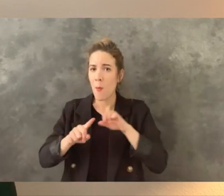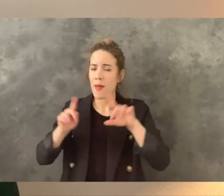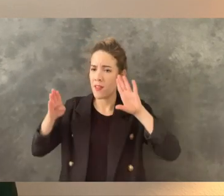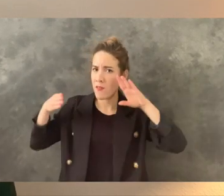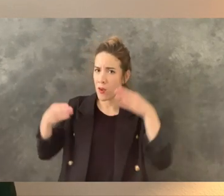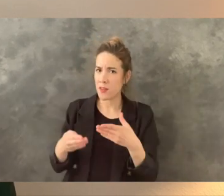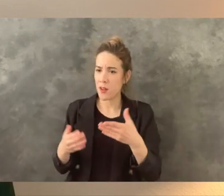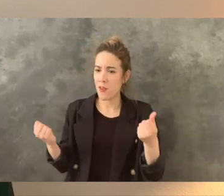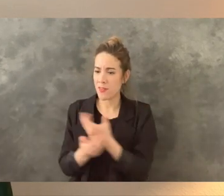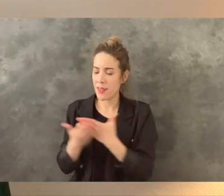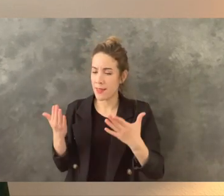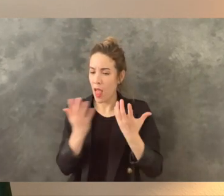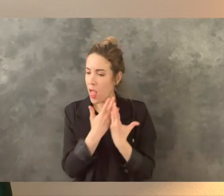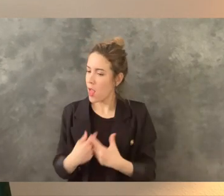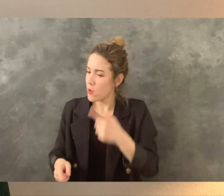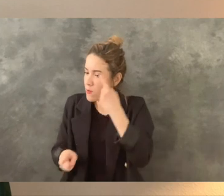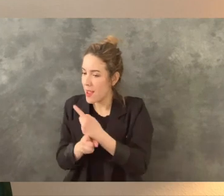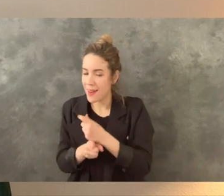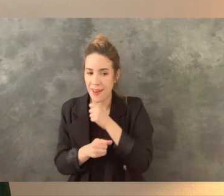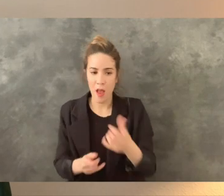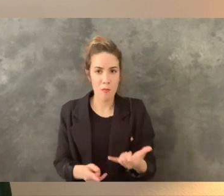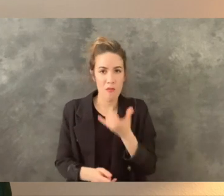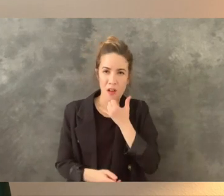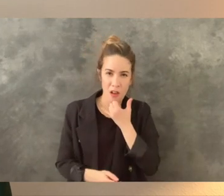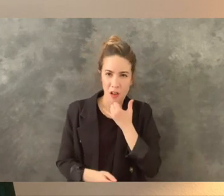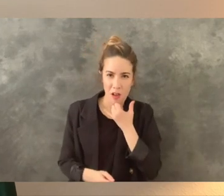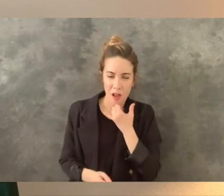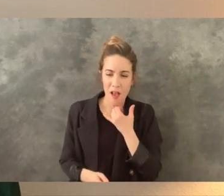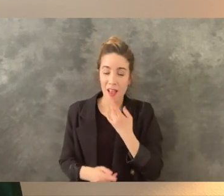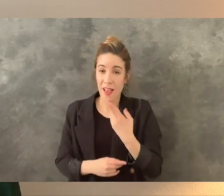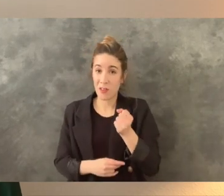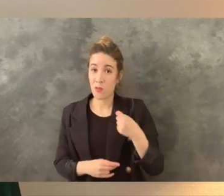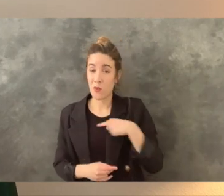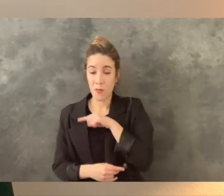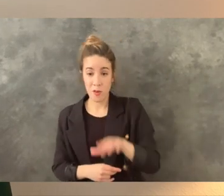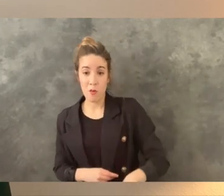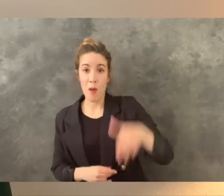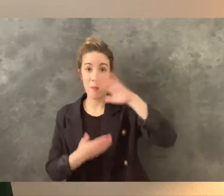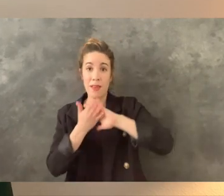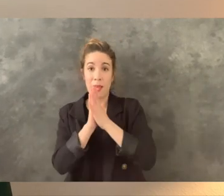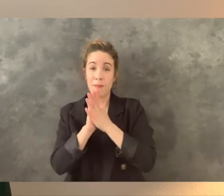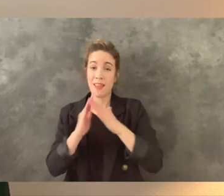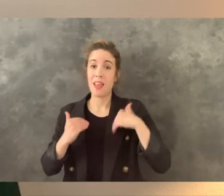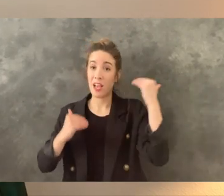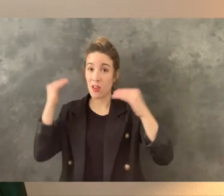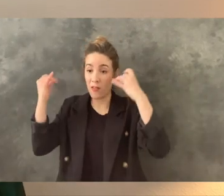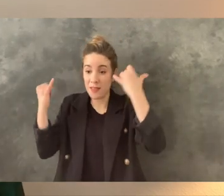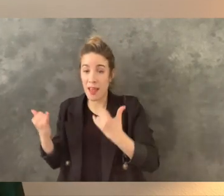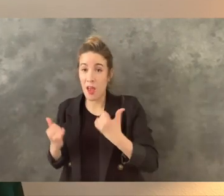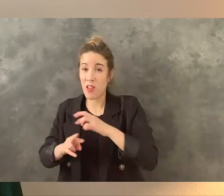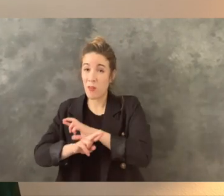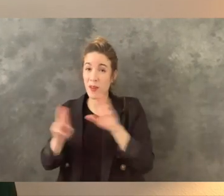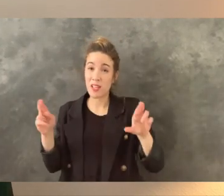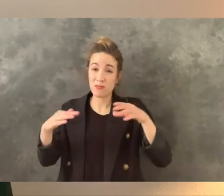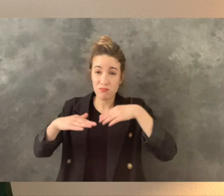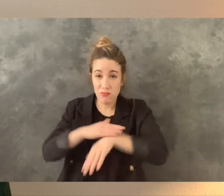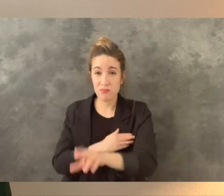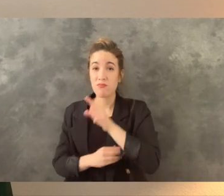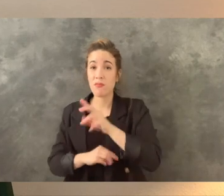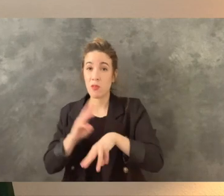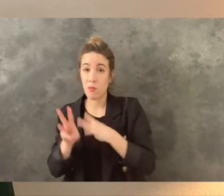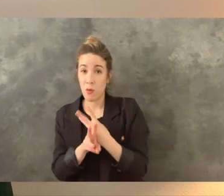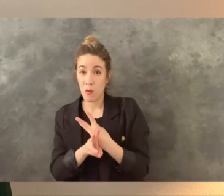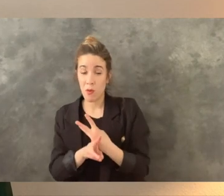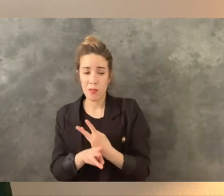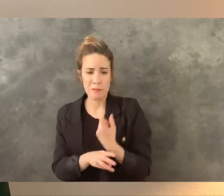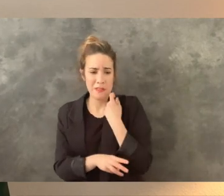but let's focus on what went right instead of what went wrong. High school is where we all grew up into the young adults we are today, about to head out into the real world.